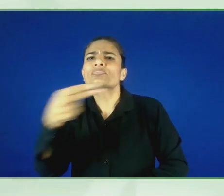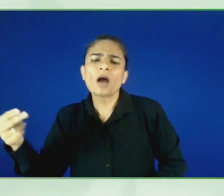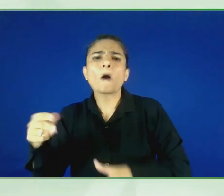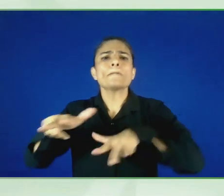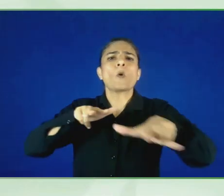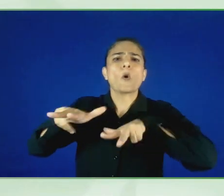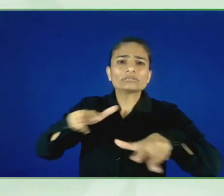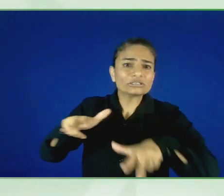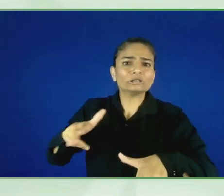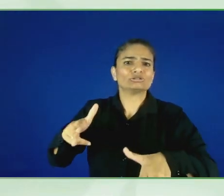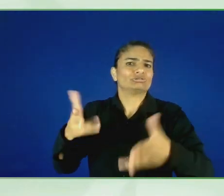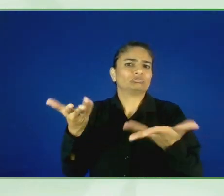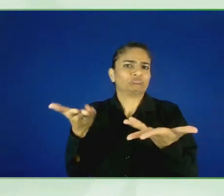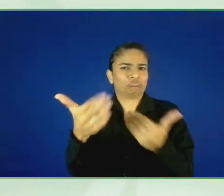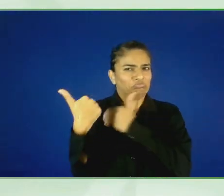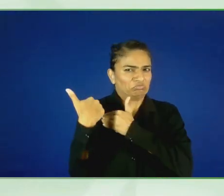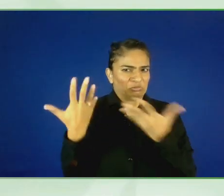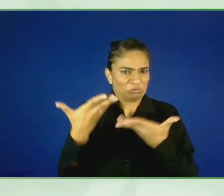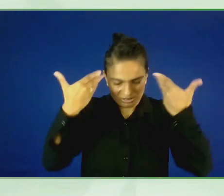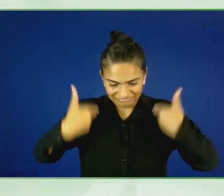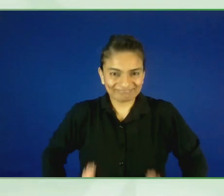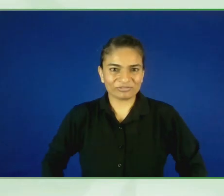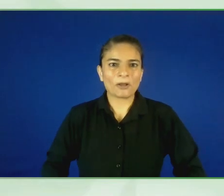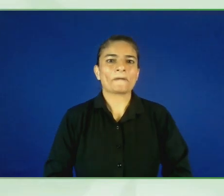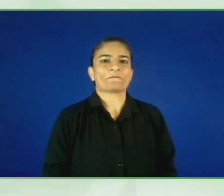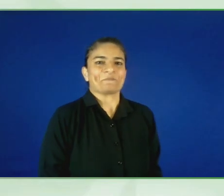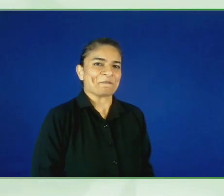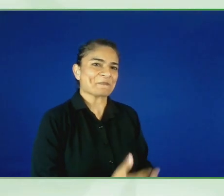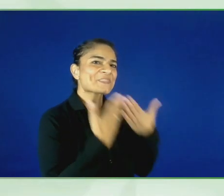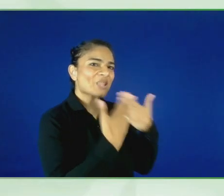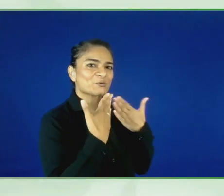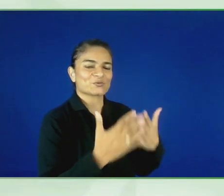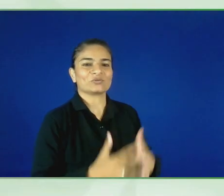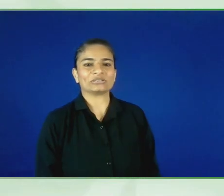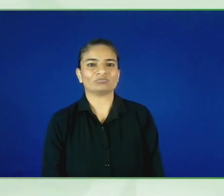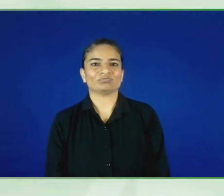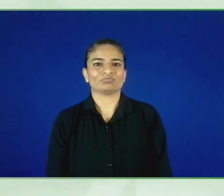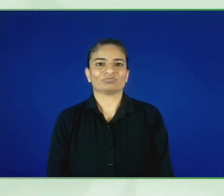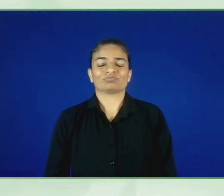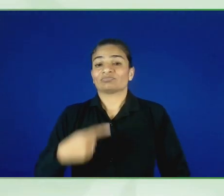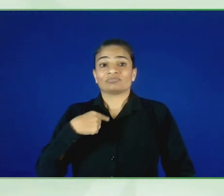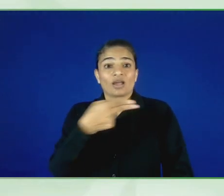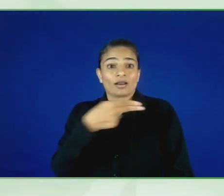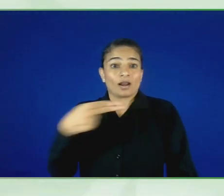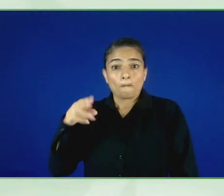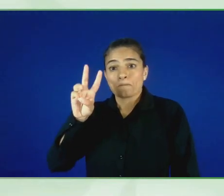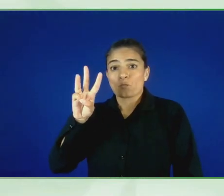Thank you very much, Delphine. My name is Wolfgang Kowatsch. I'm co-founder of myAbility, and I